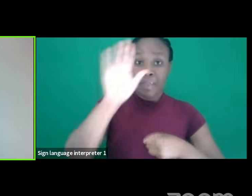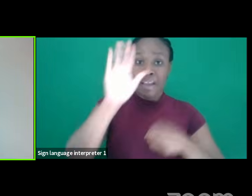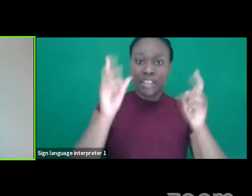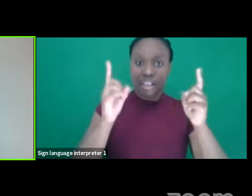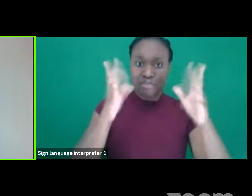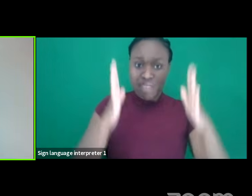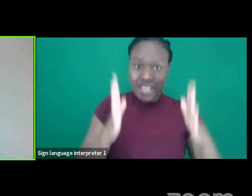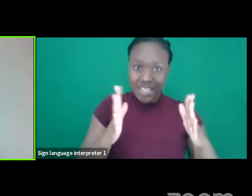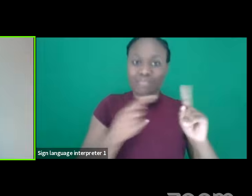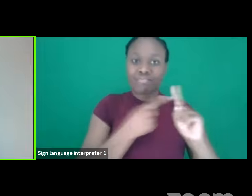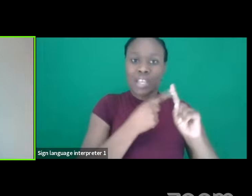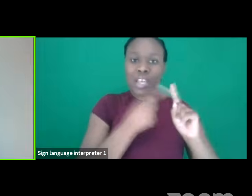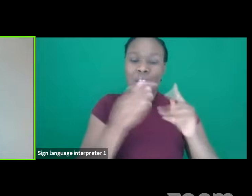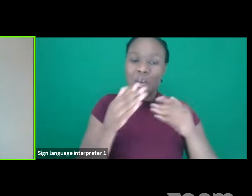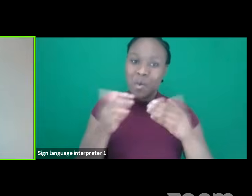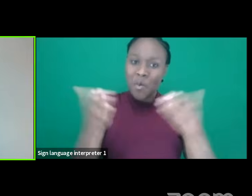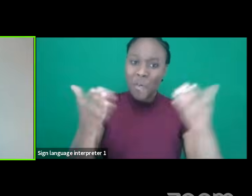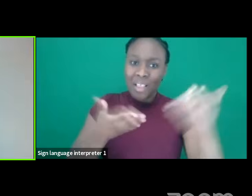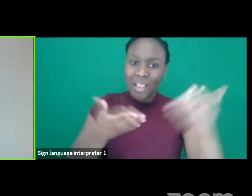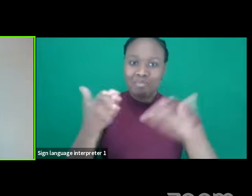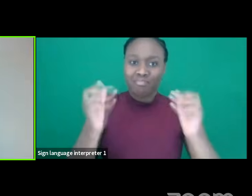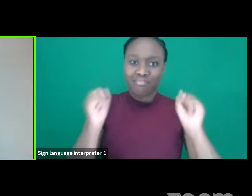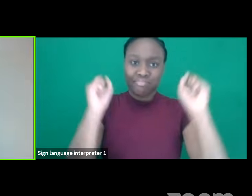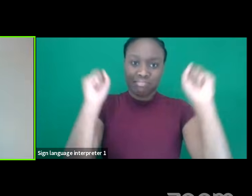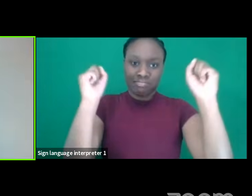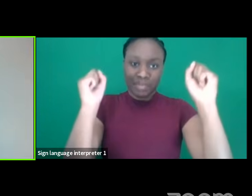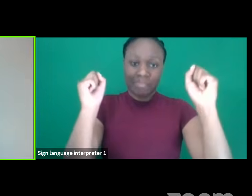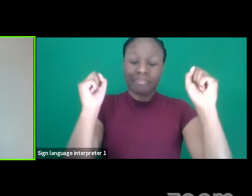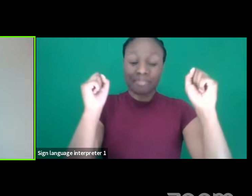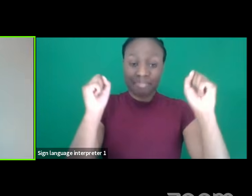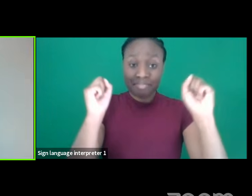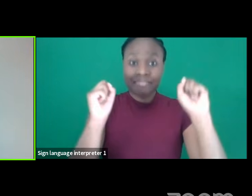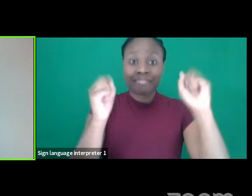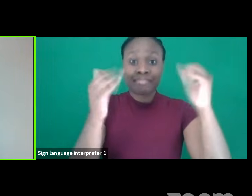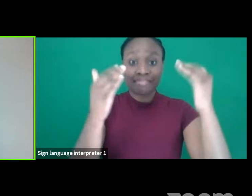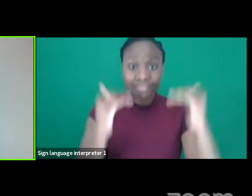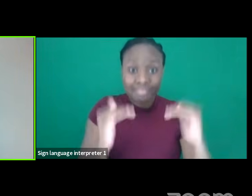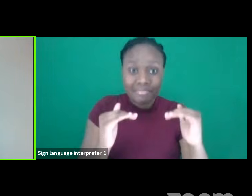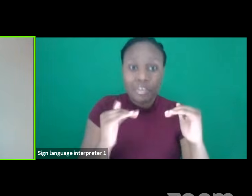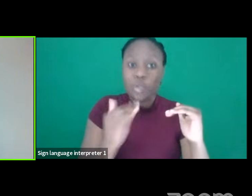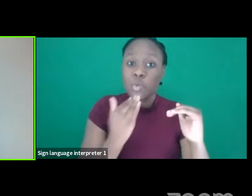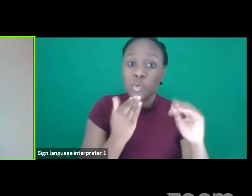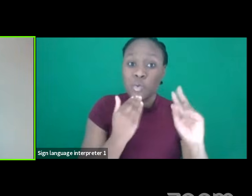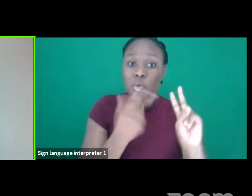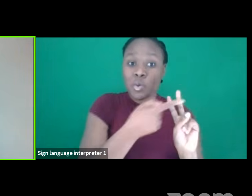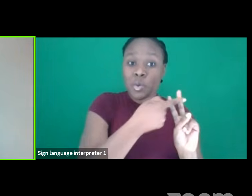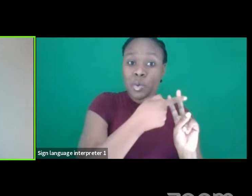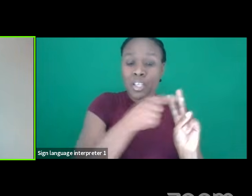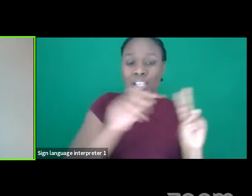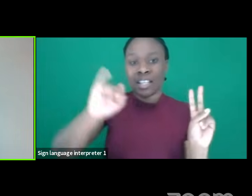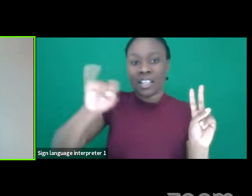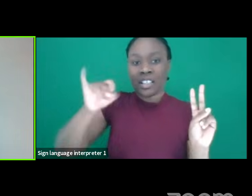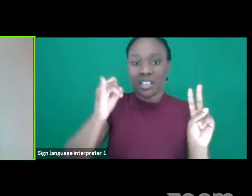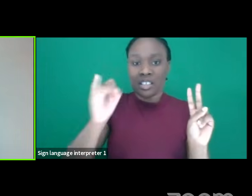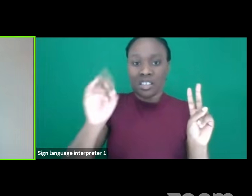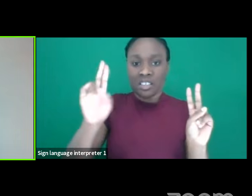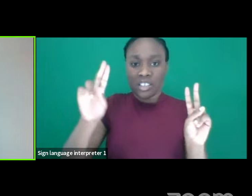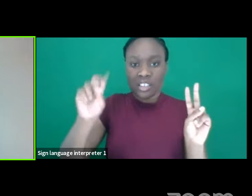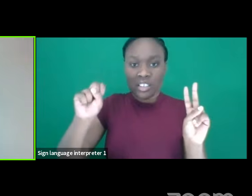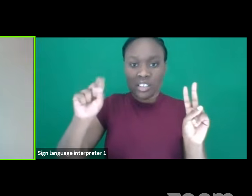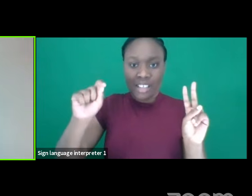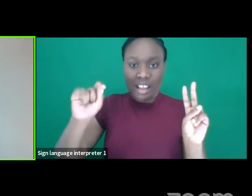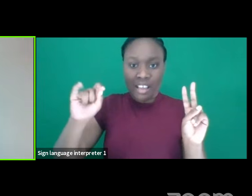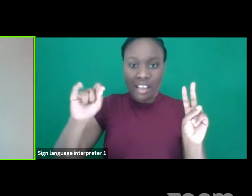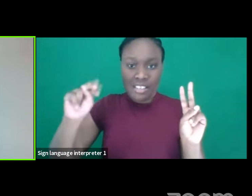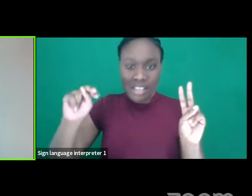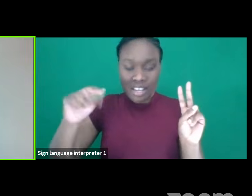and she will be followed by Mr. Justin Hawker, who will give us a detailed background overview of